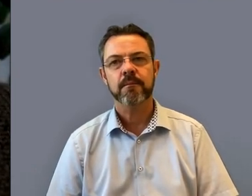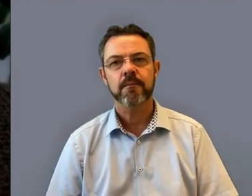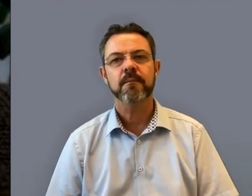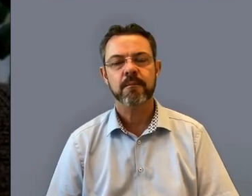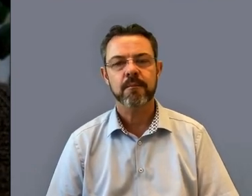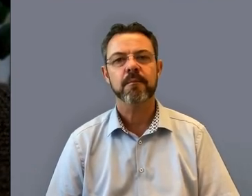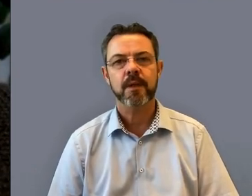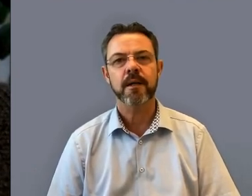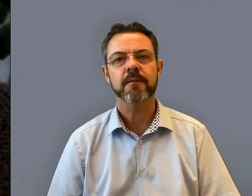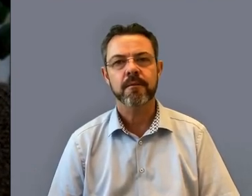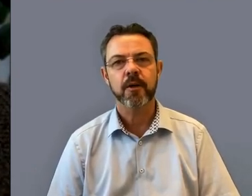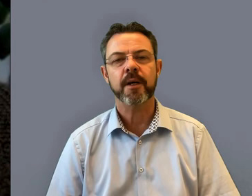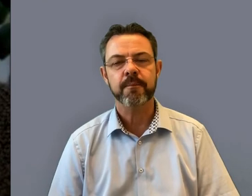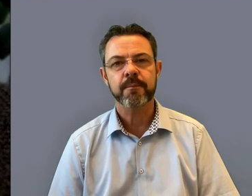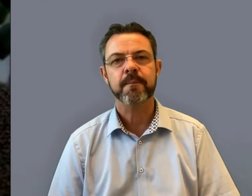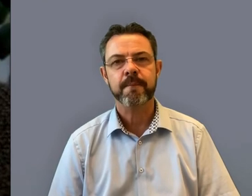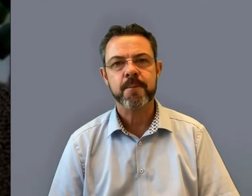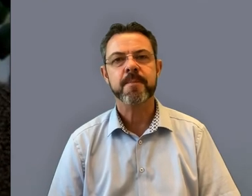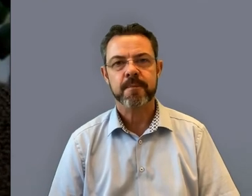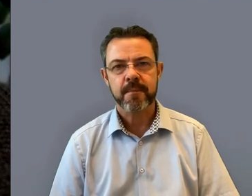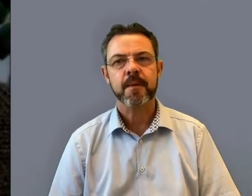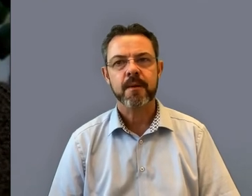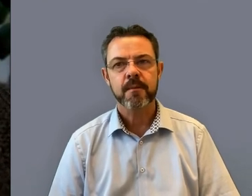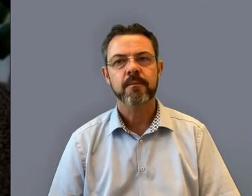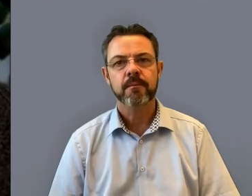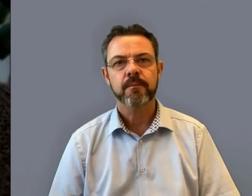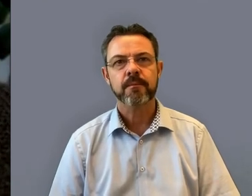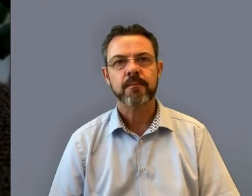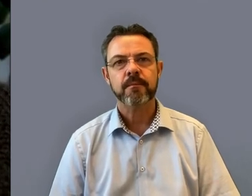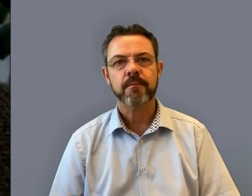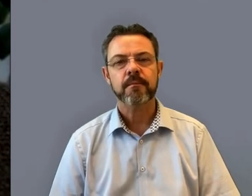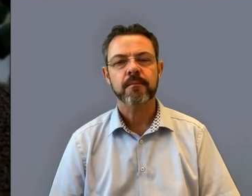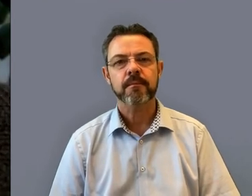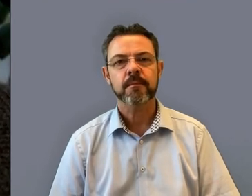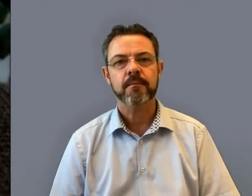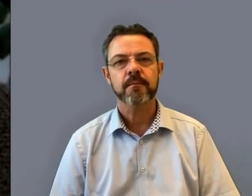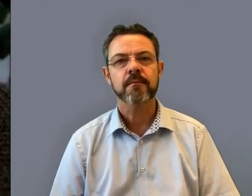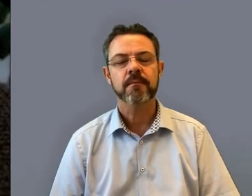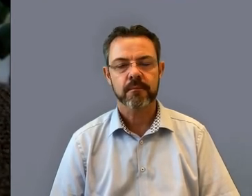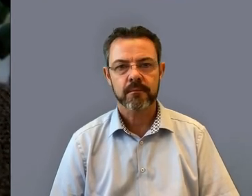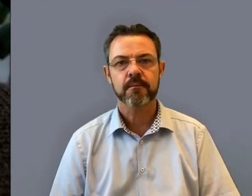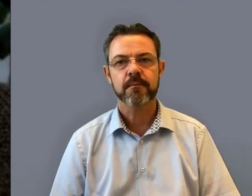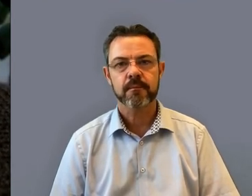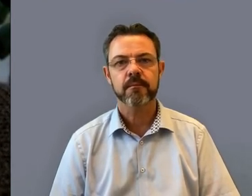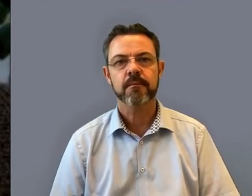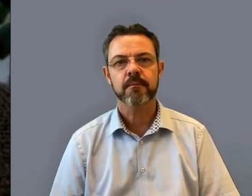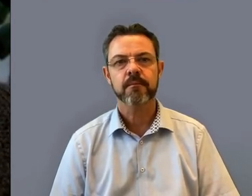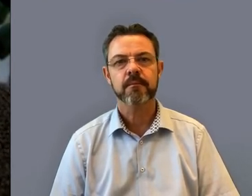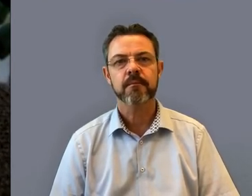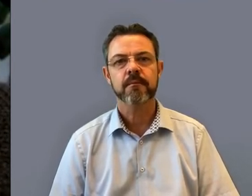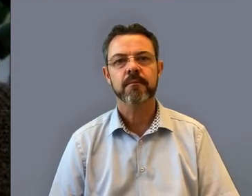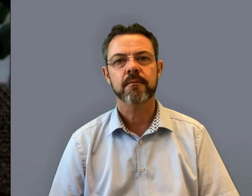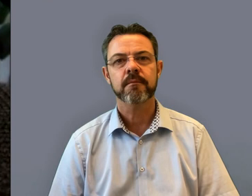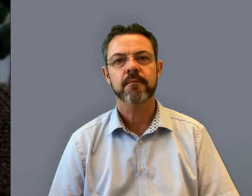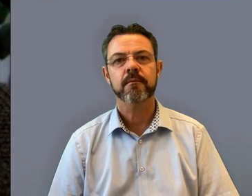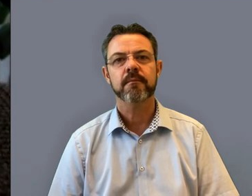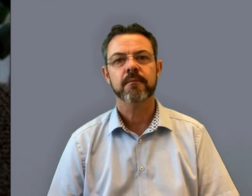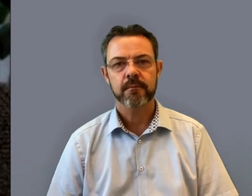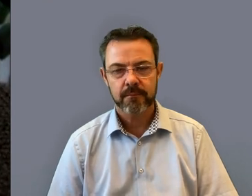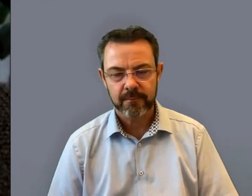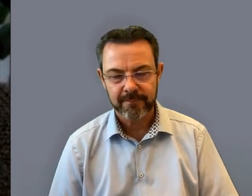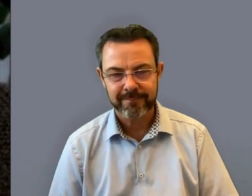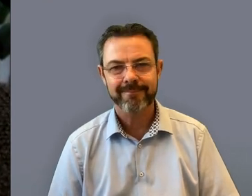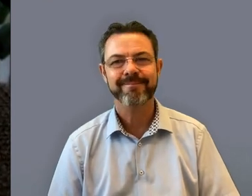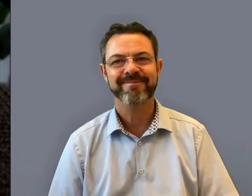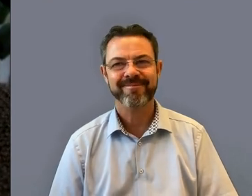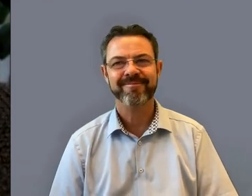your simulation model. Like you have to start making different decisions tomorrow. But now your simulation model is no longer valid.